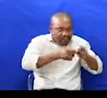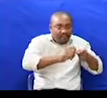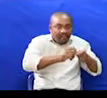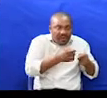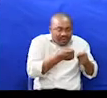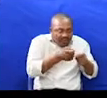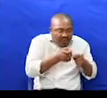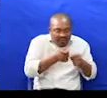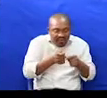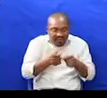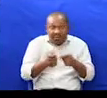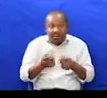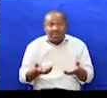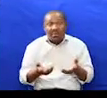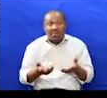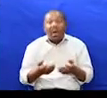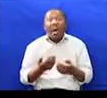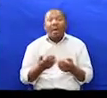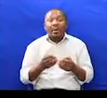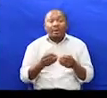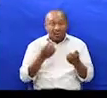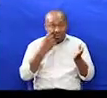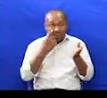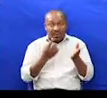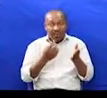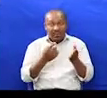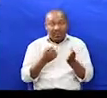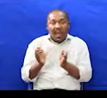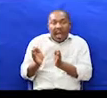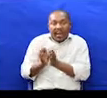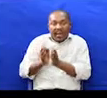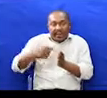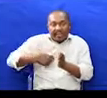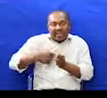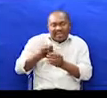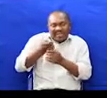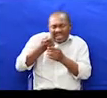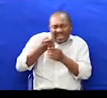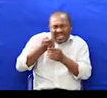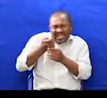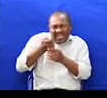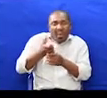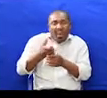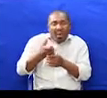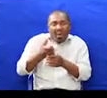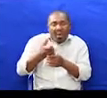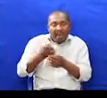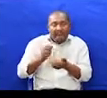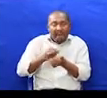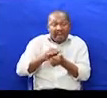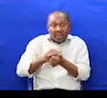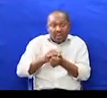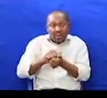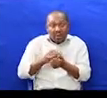cut this, again, and I cut this again, I will remain with this very, very, very small particle